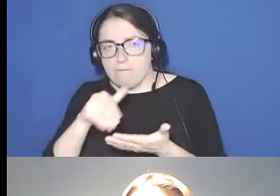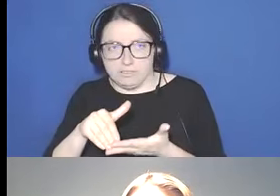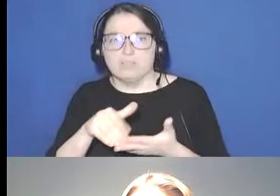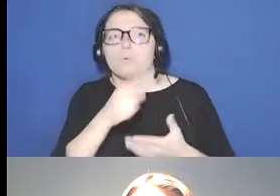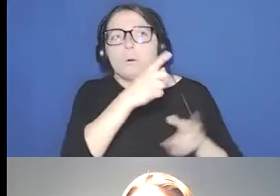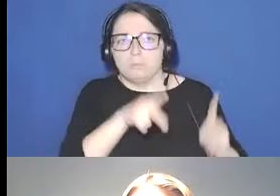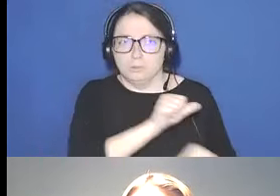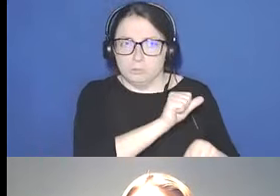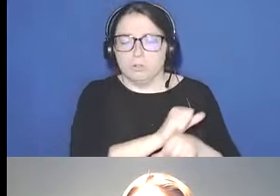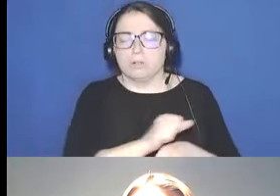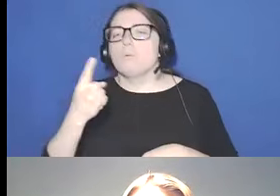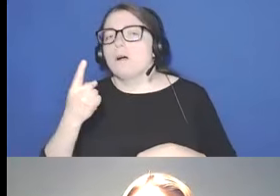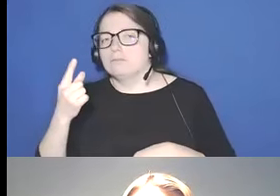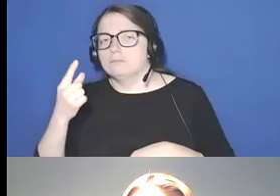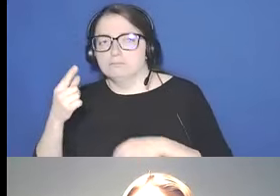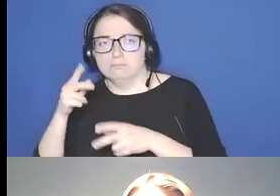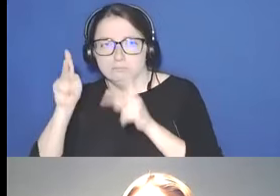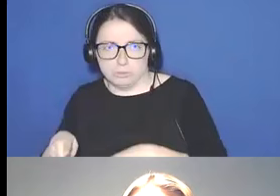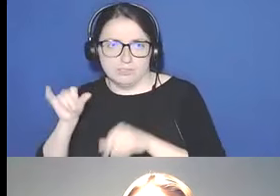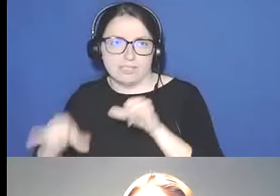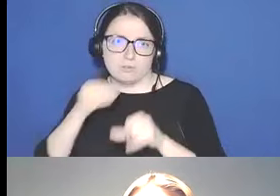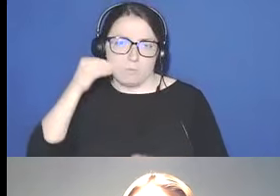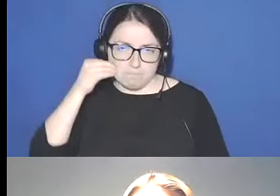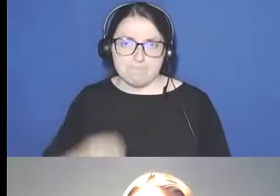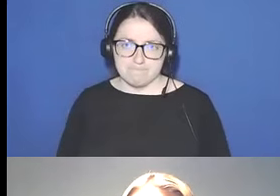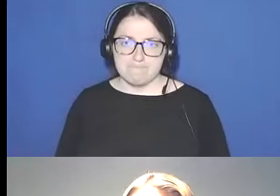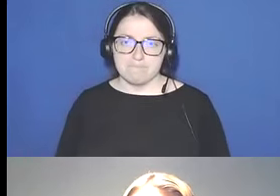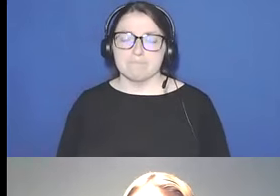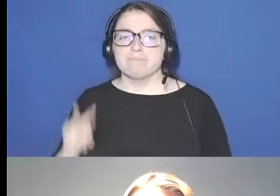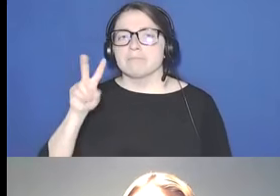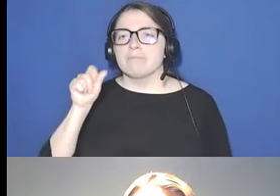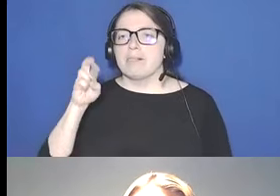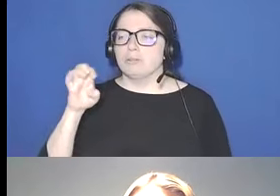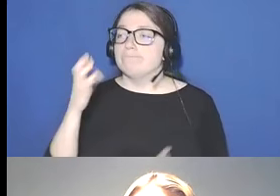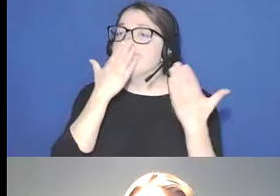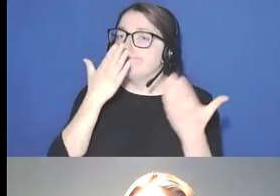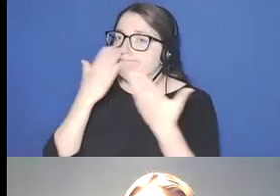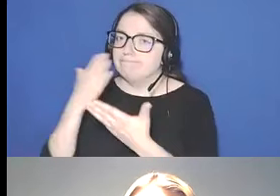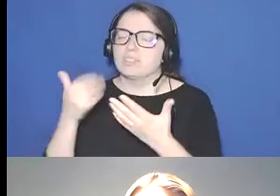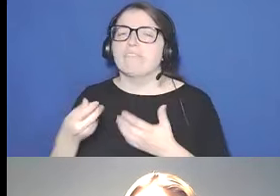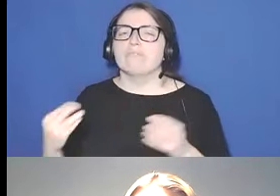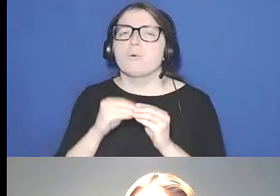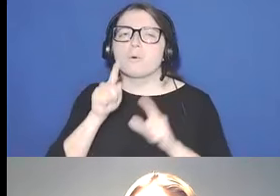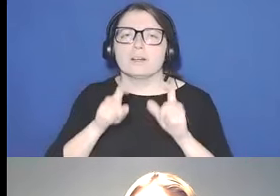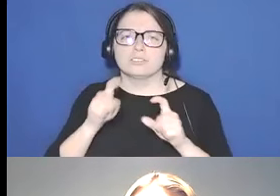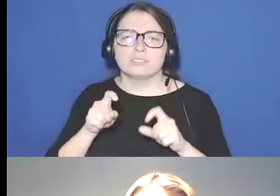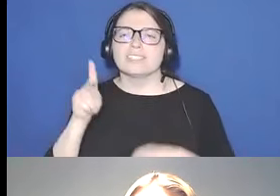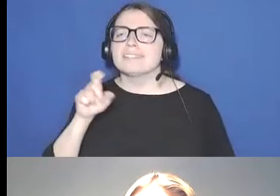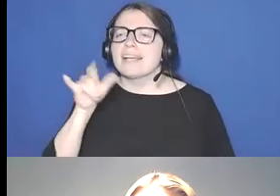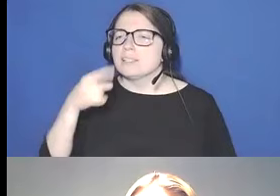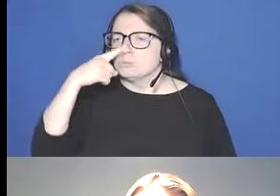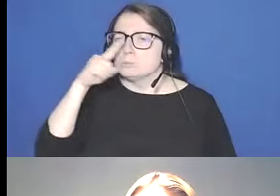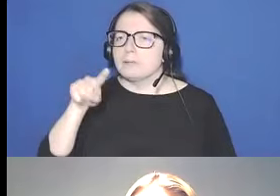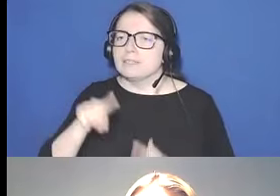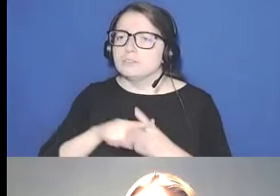Thank you both. We do have a few more questions. Our next one, Kelly, perhaps you can start for